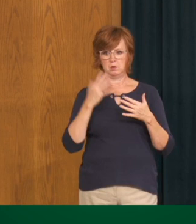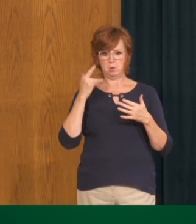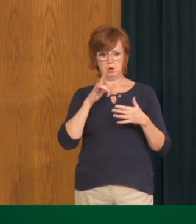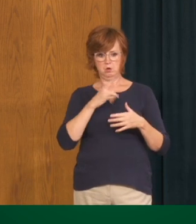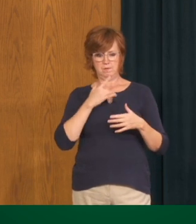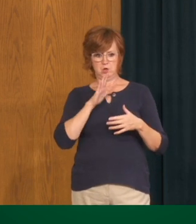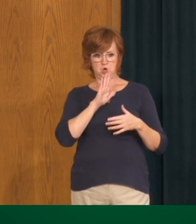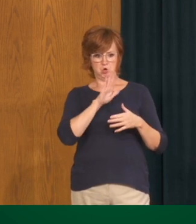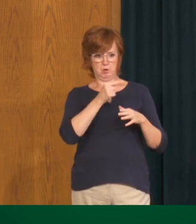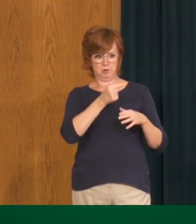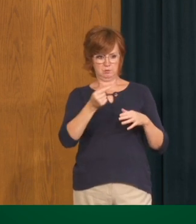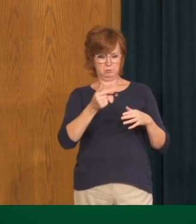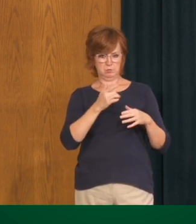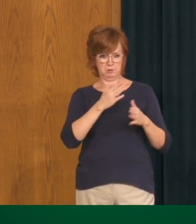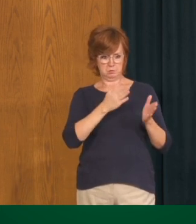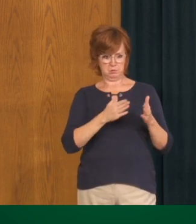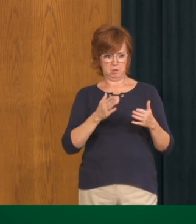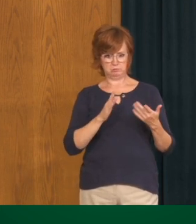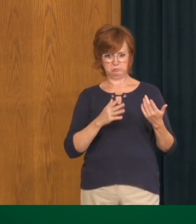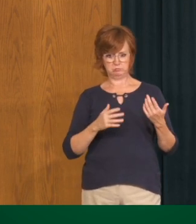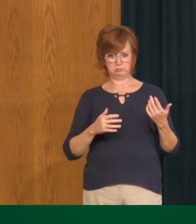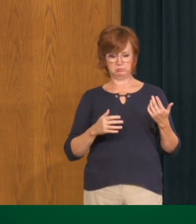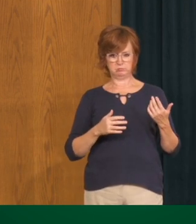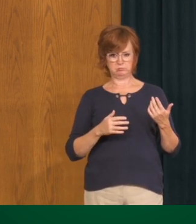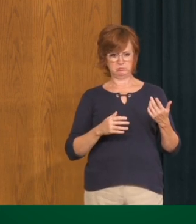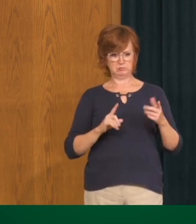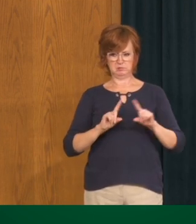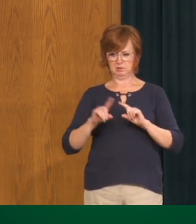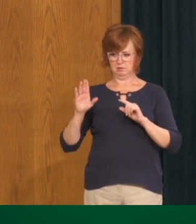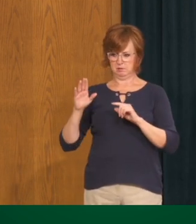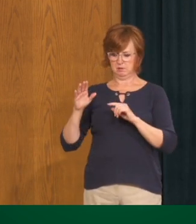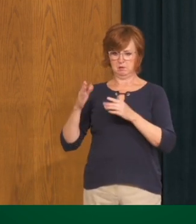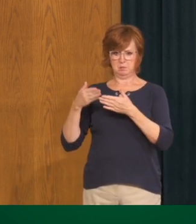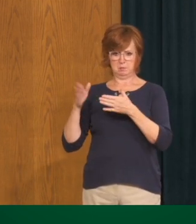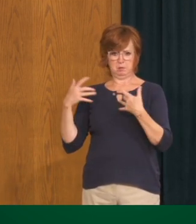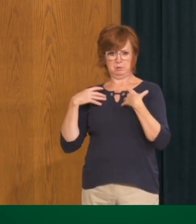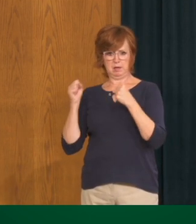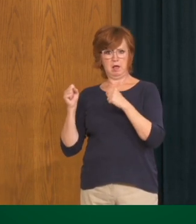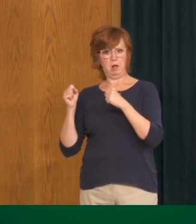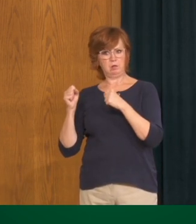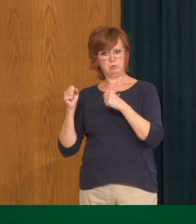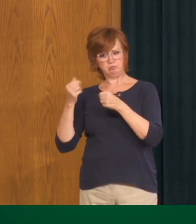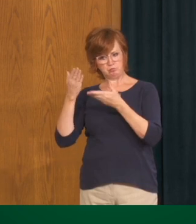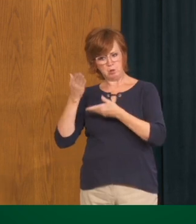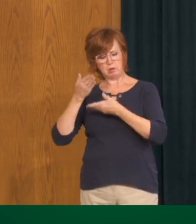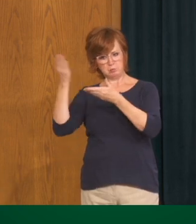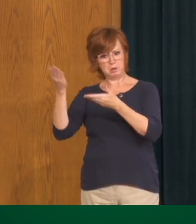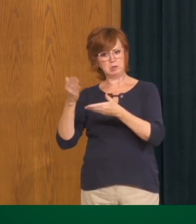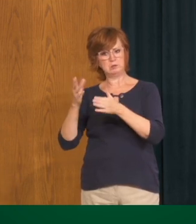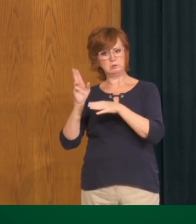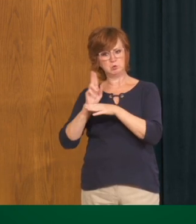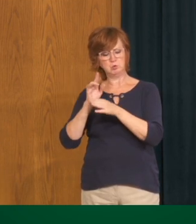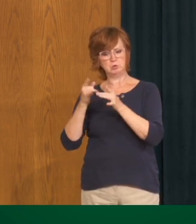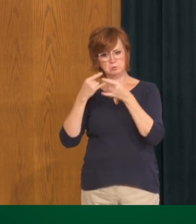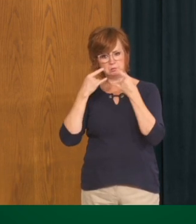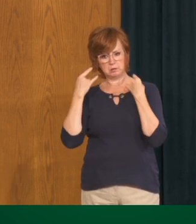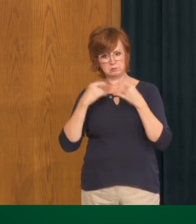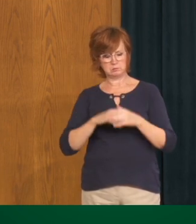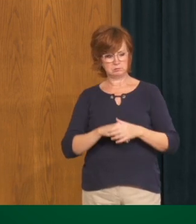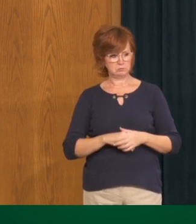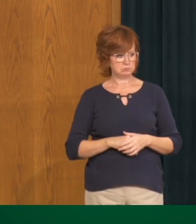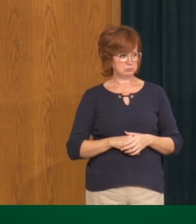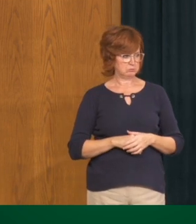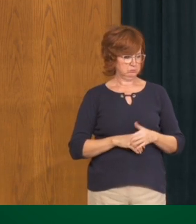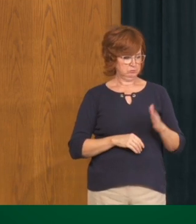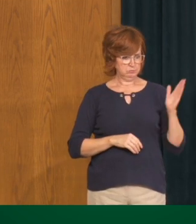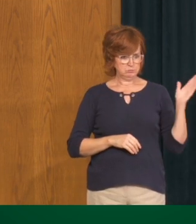government's plan when it comes to masks in schools kind of is different than what the Public Health Agency of Canada is saying? So,